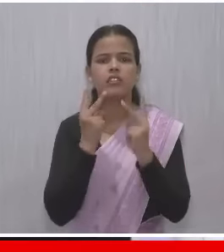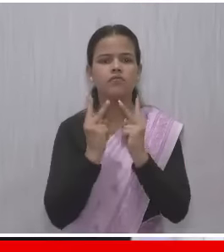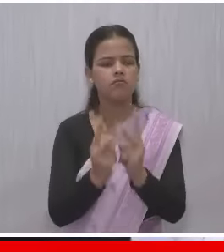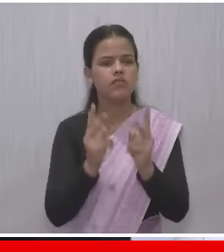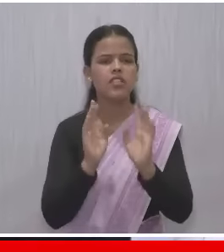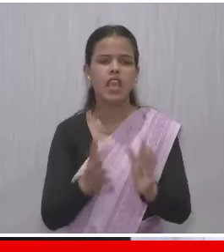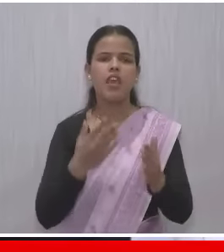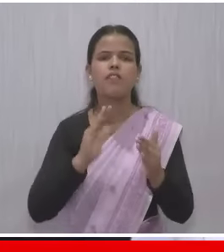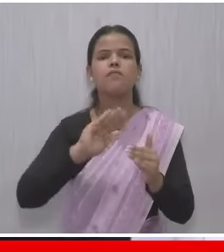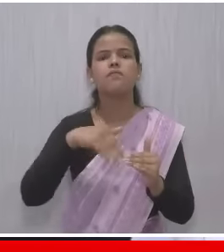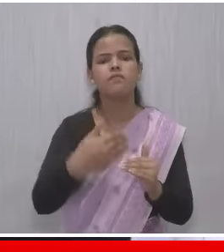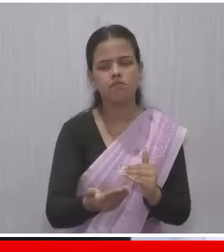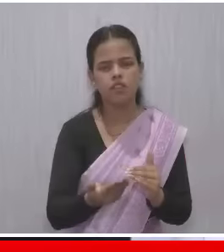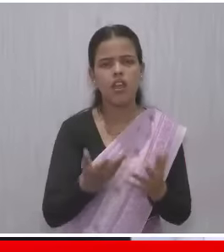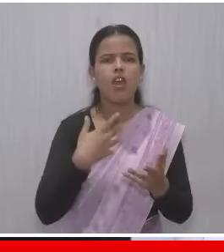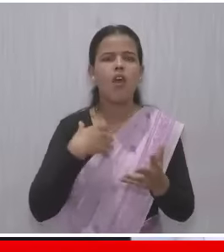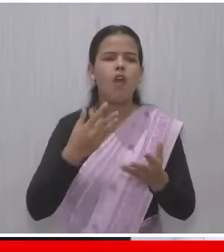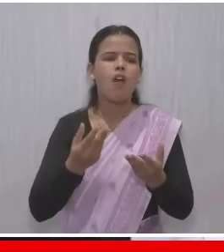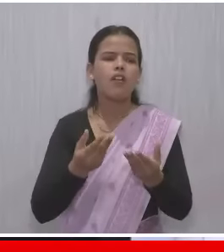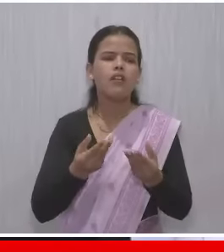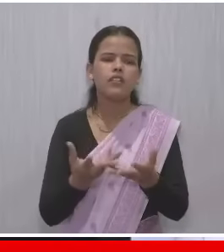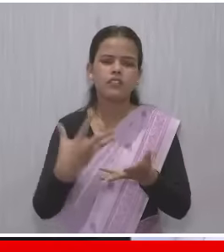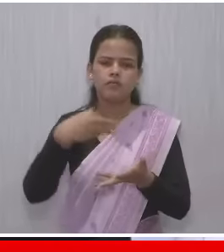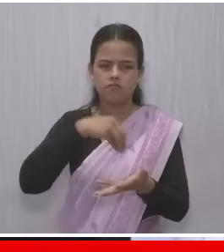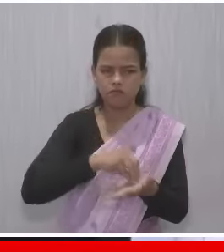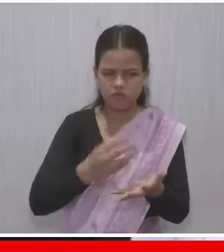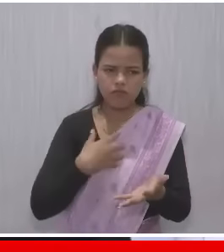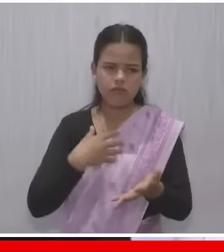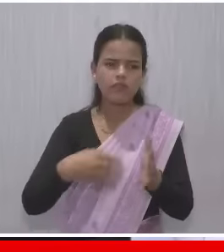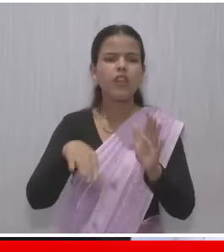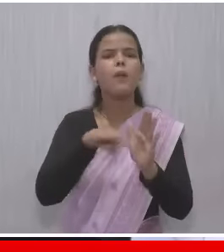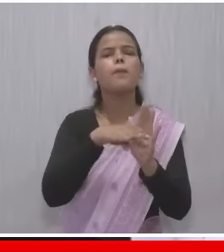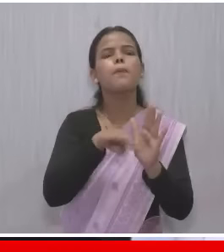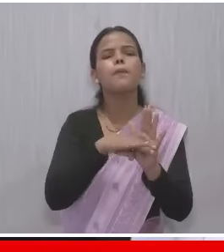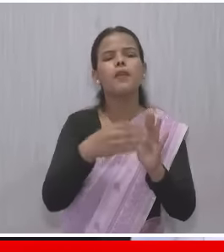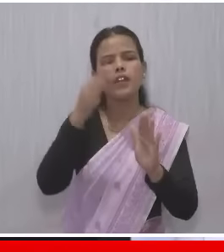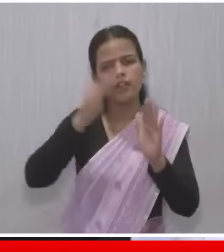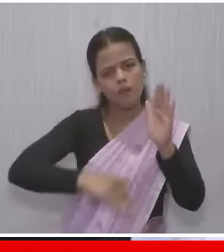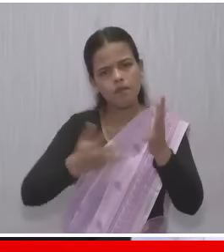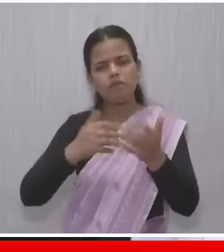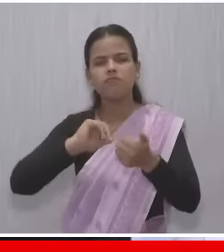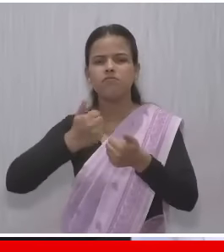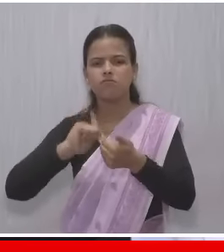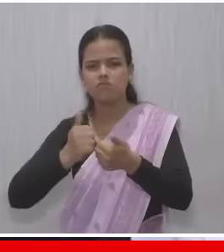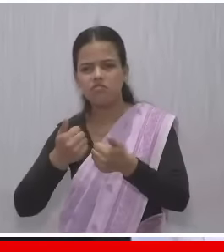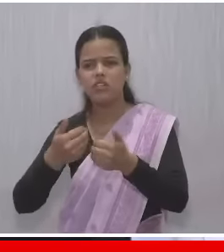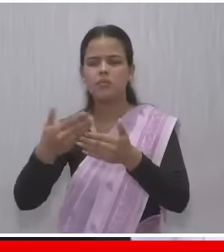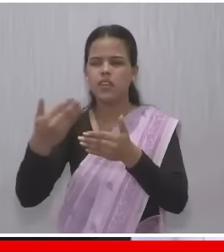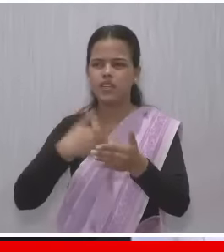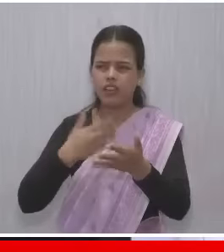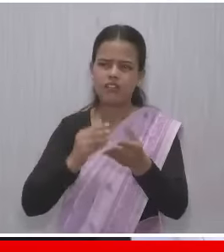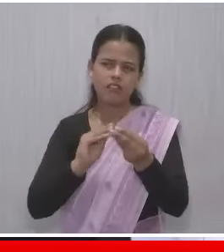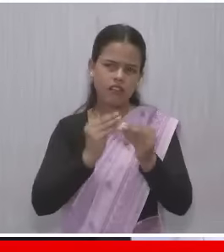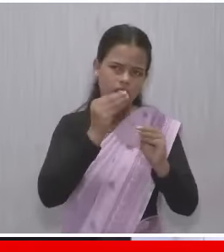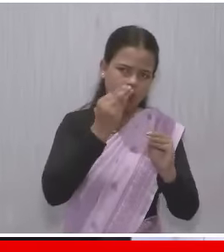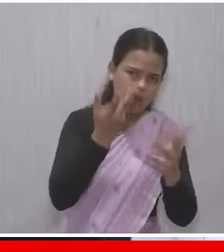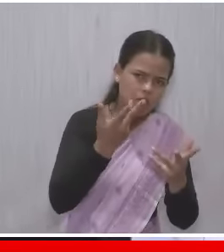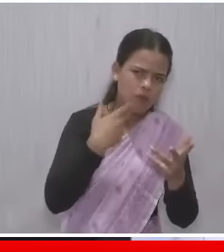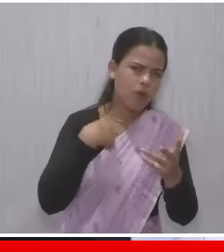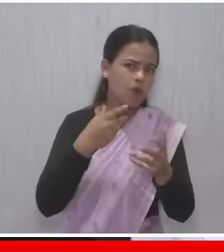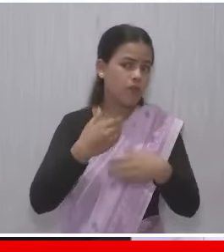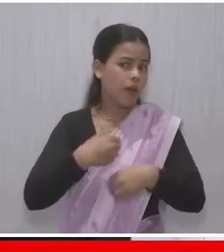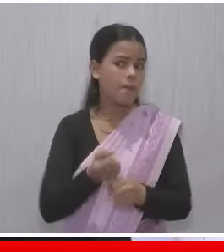on implementing it at the ground level and getting feedback about what improvements shall we